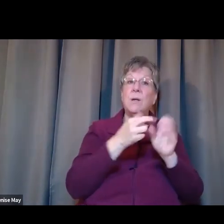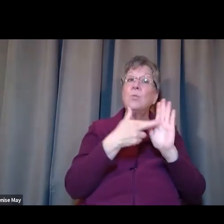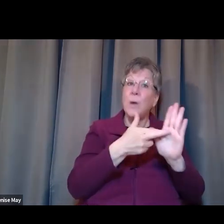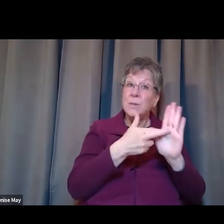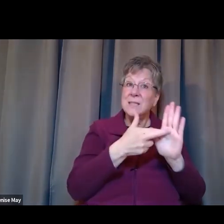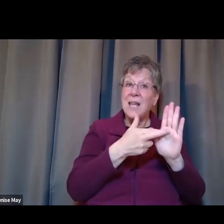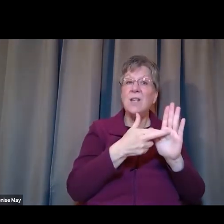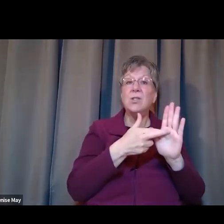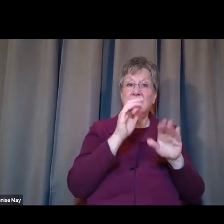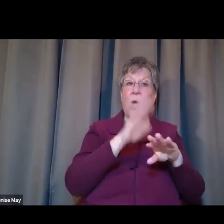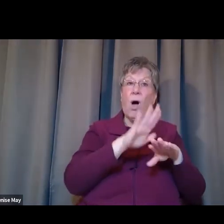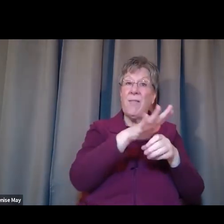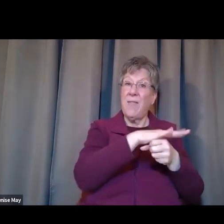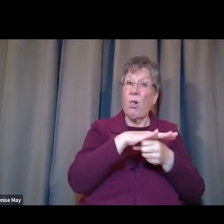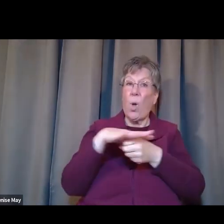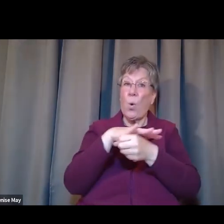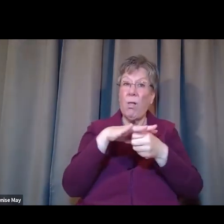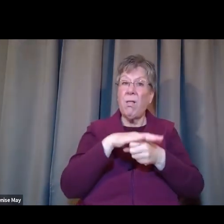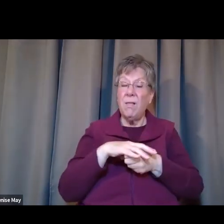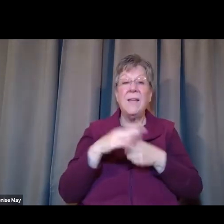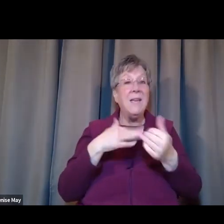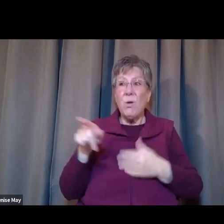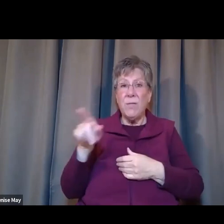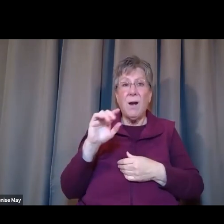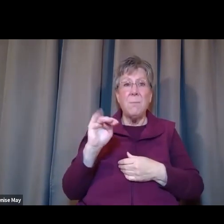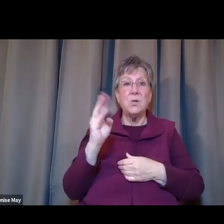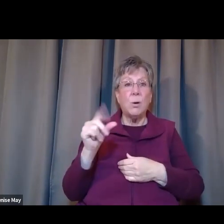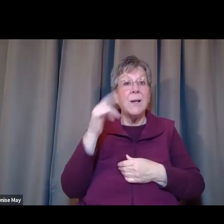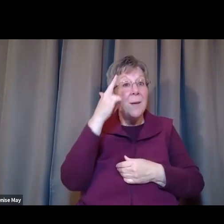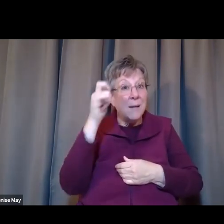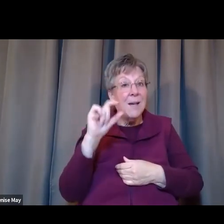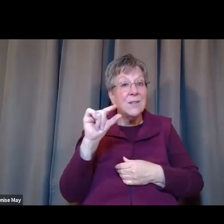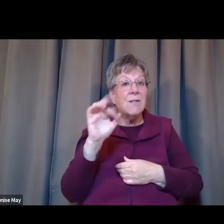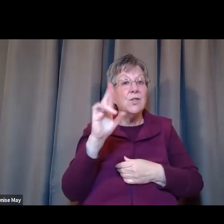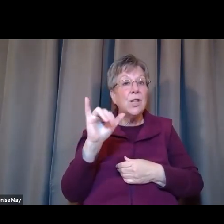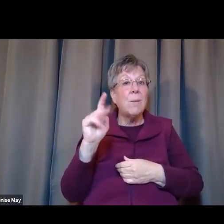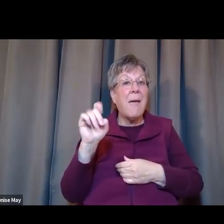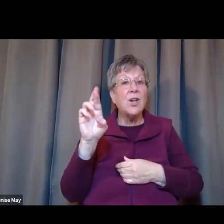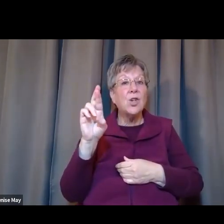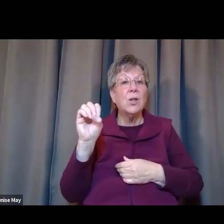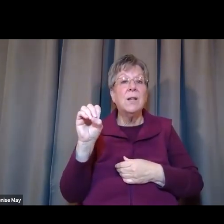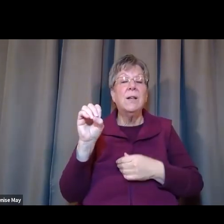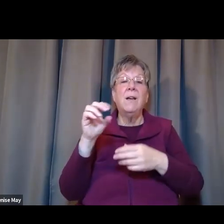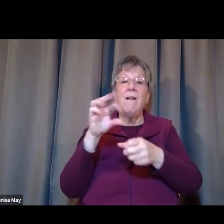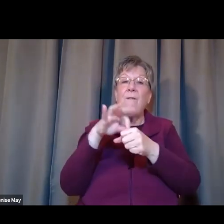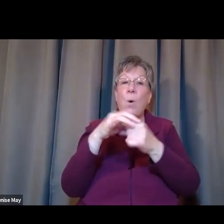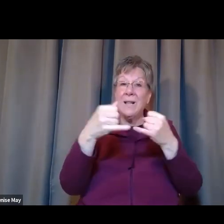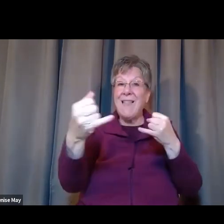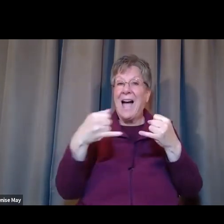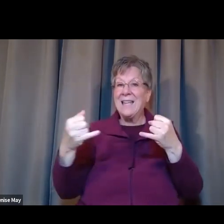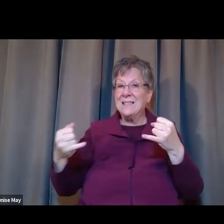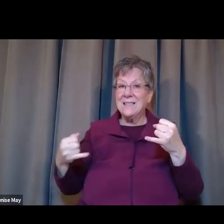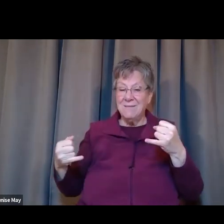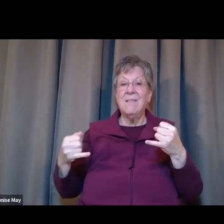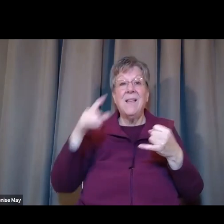even when they are the majority voting bloc, because of gerrymandered voting lines. For example, how county lines are drawn in Montana.